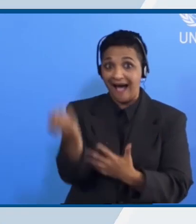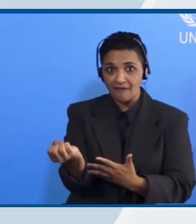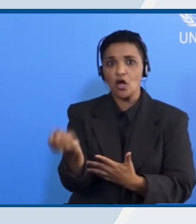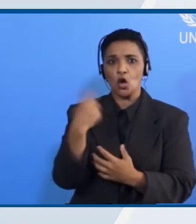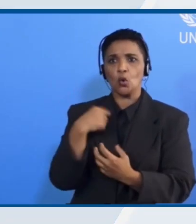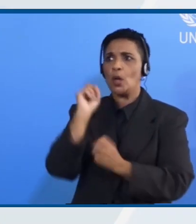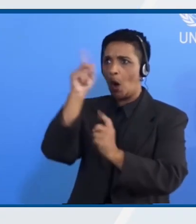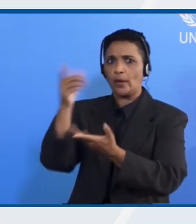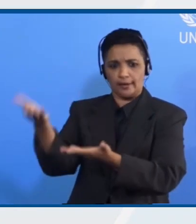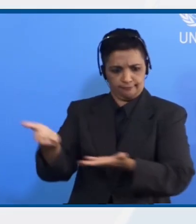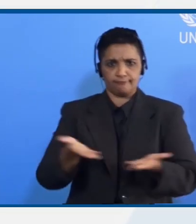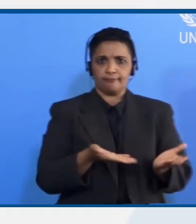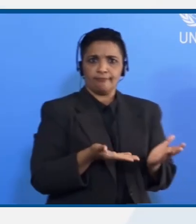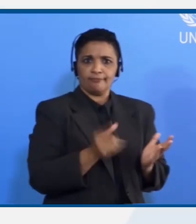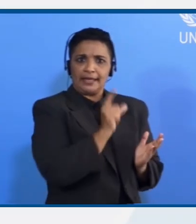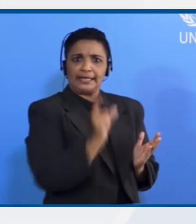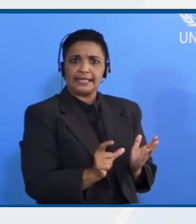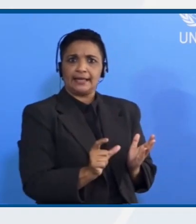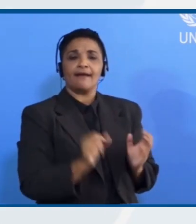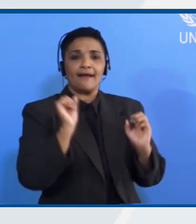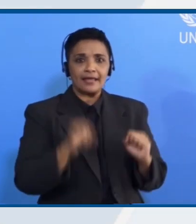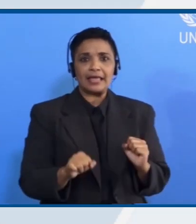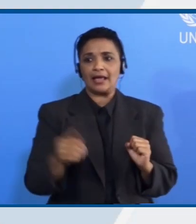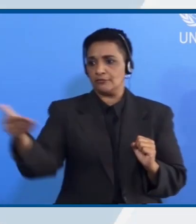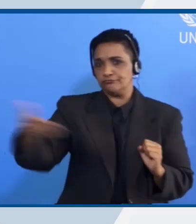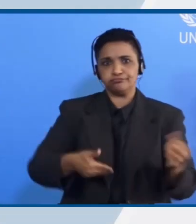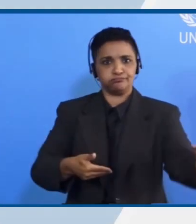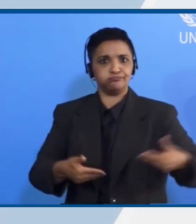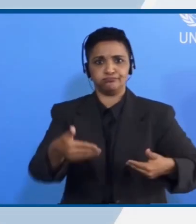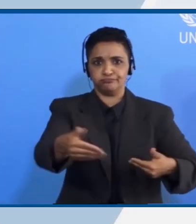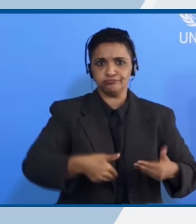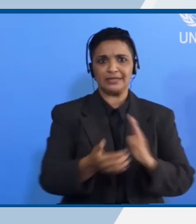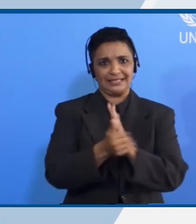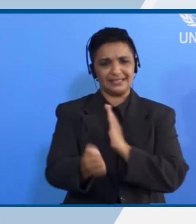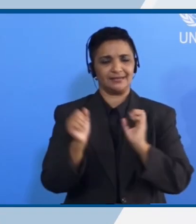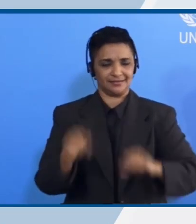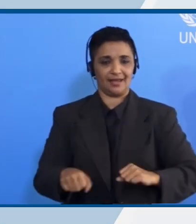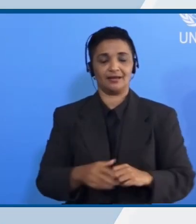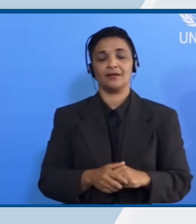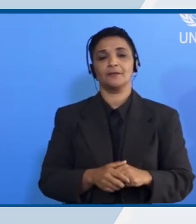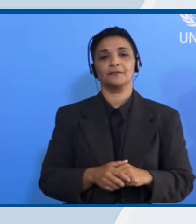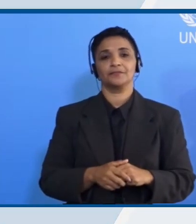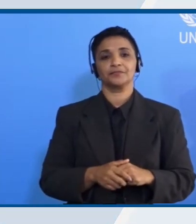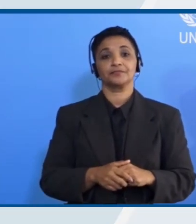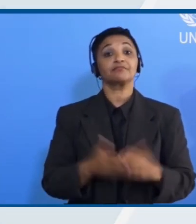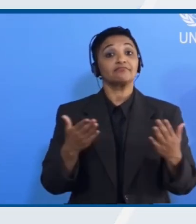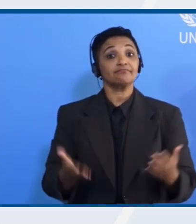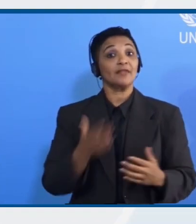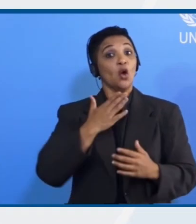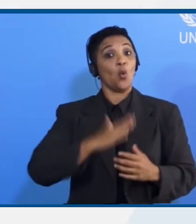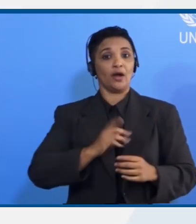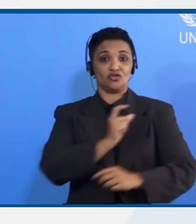region by finding also a way to import them, to finding the opportunity to become now a resilience